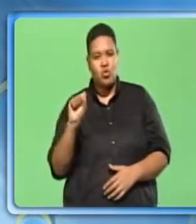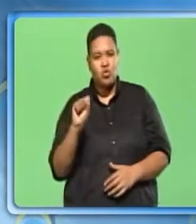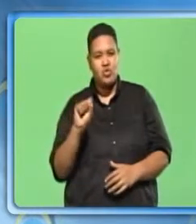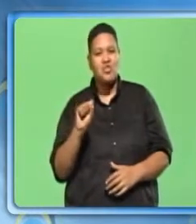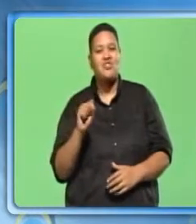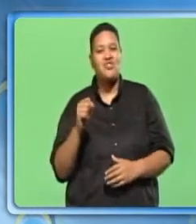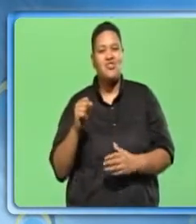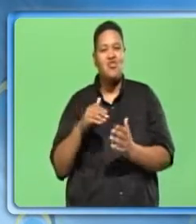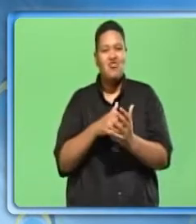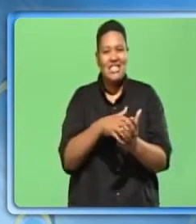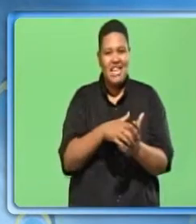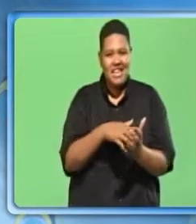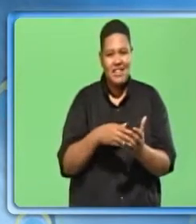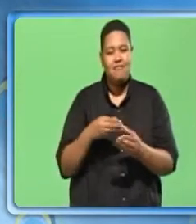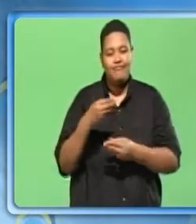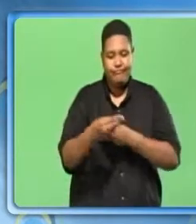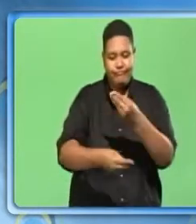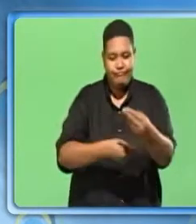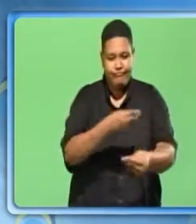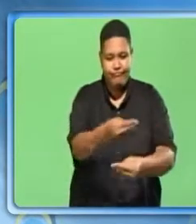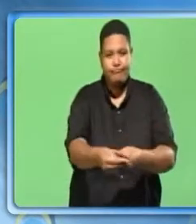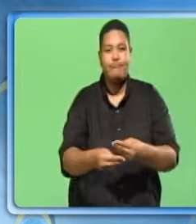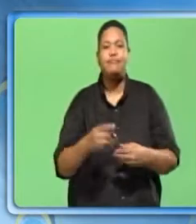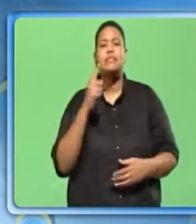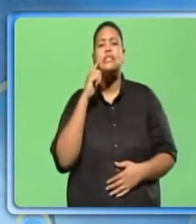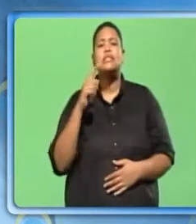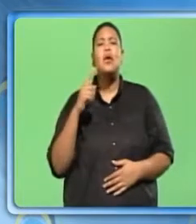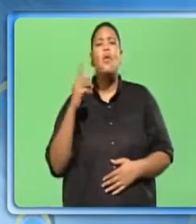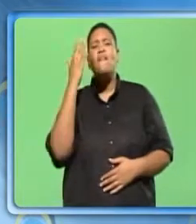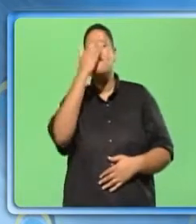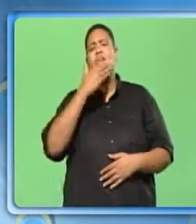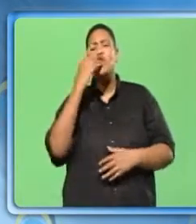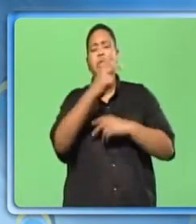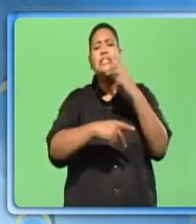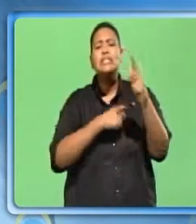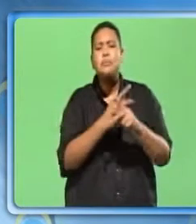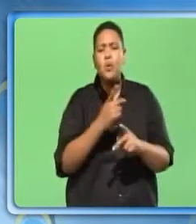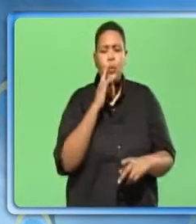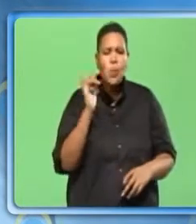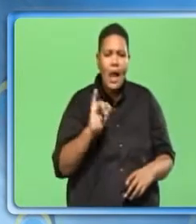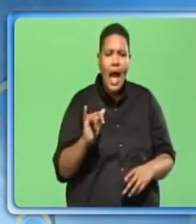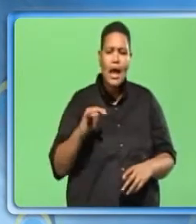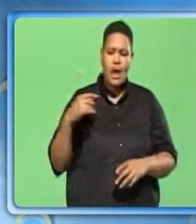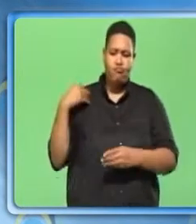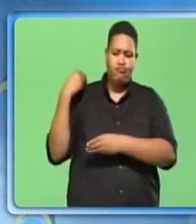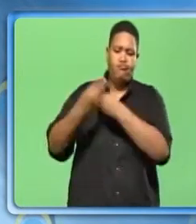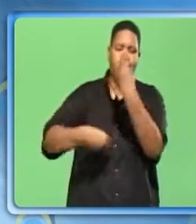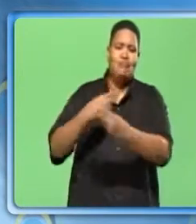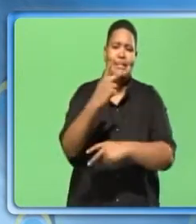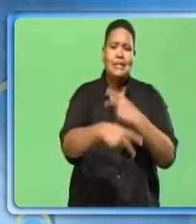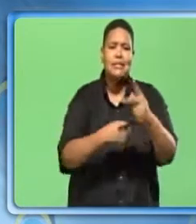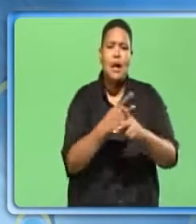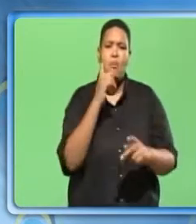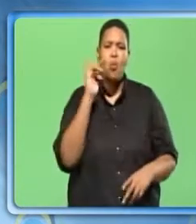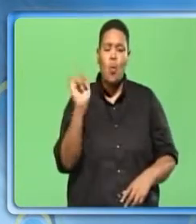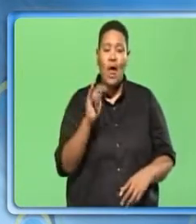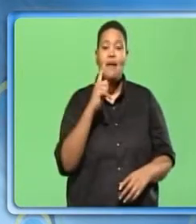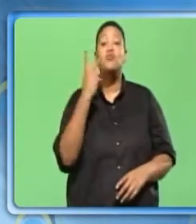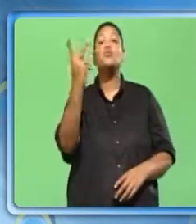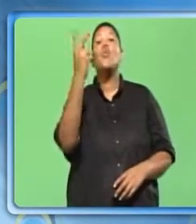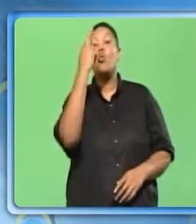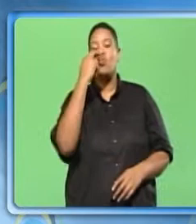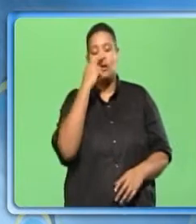Let's see what genotypic ratio and phenotypic ratio would result if two mice from the first generation